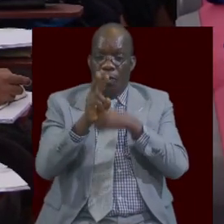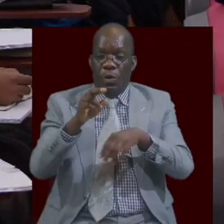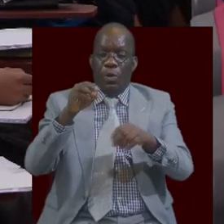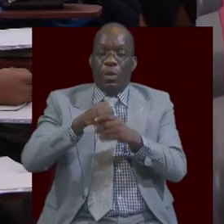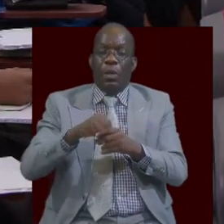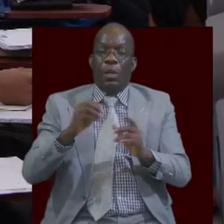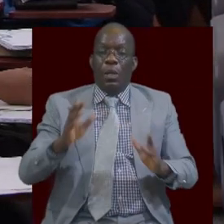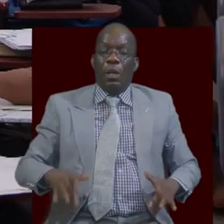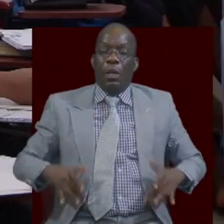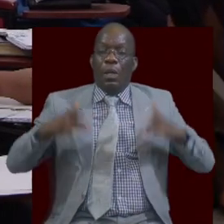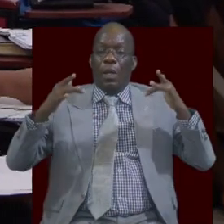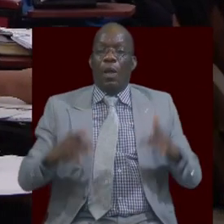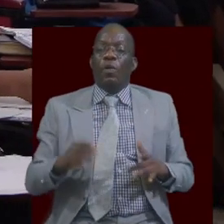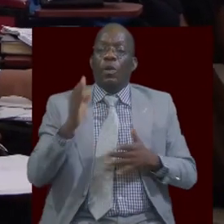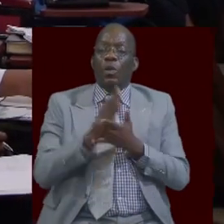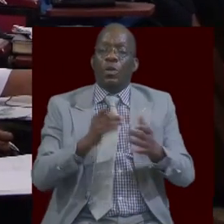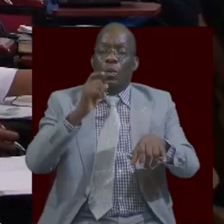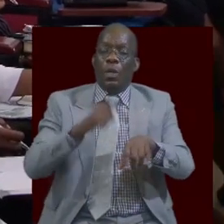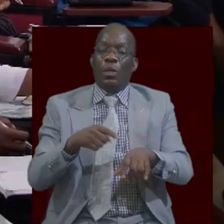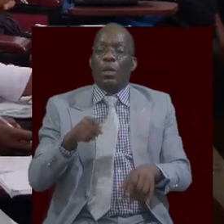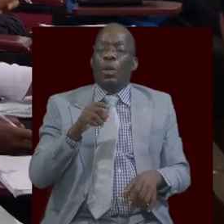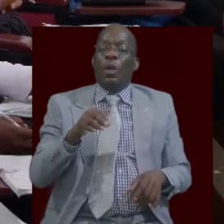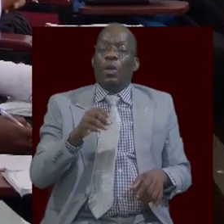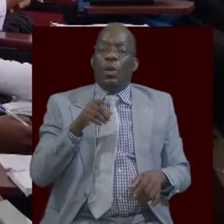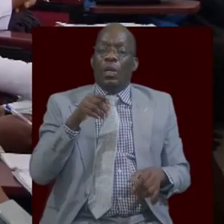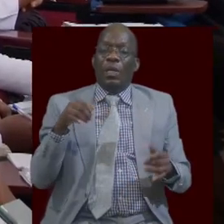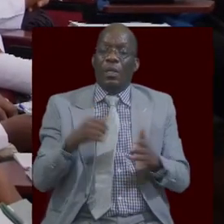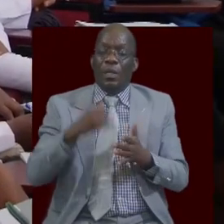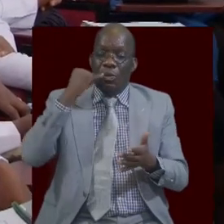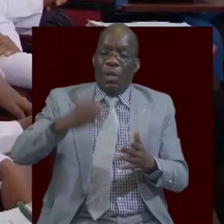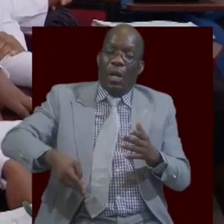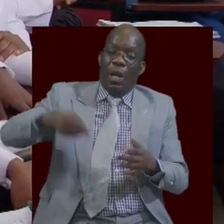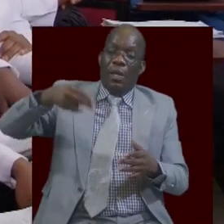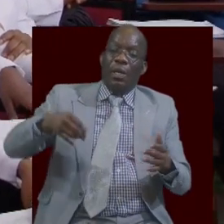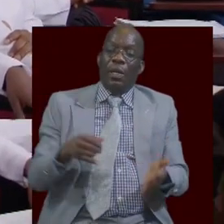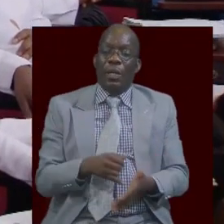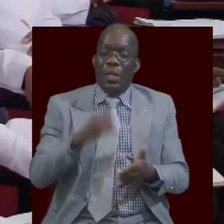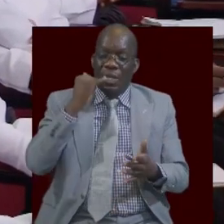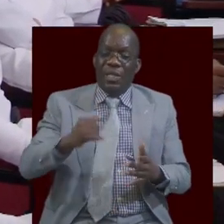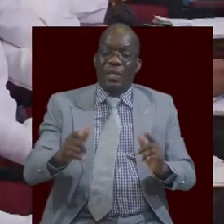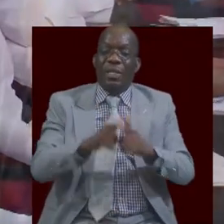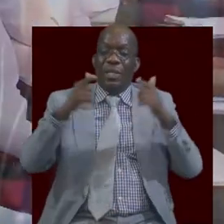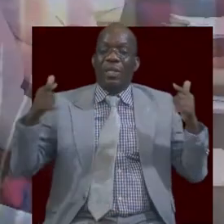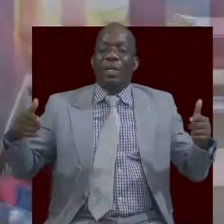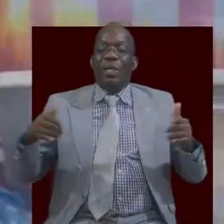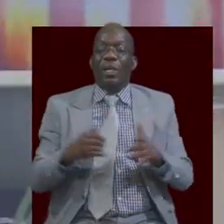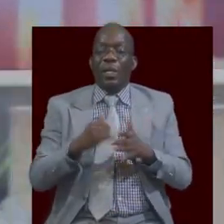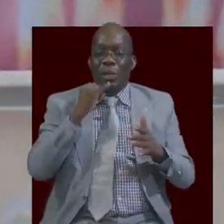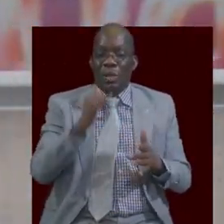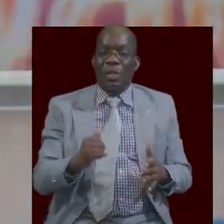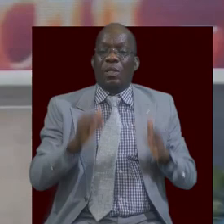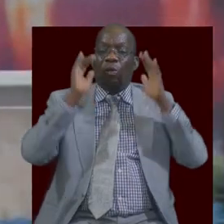that. Sometimes it's too high, it's too great, it's so magnanimous, I cannot